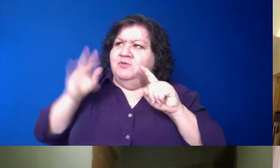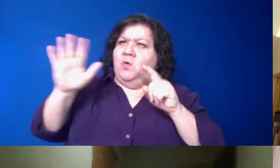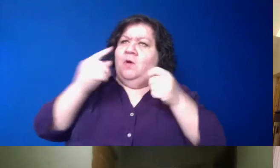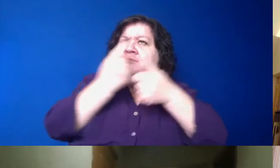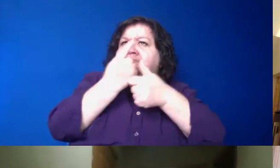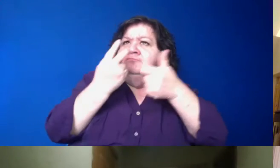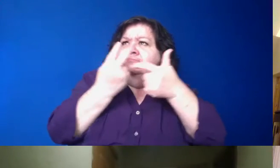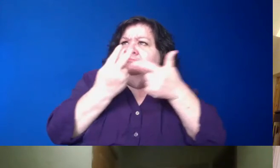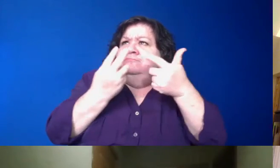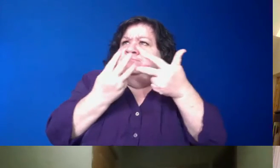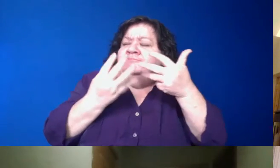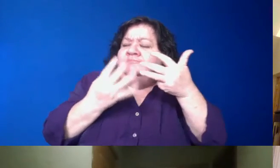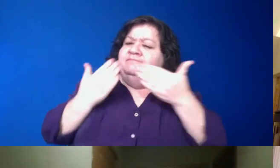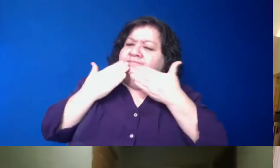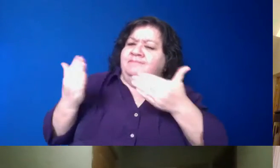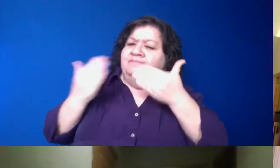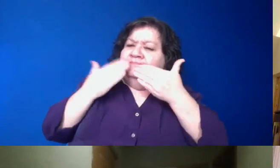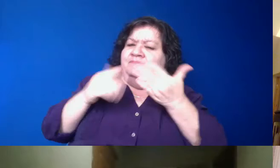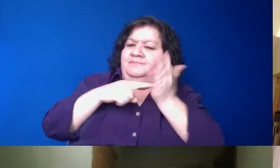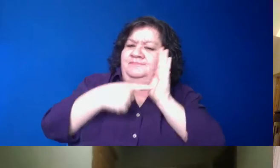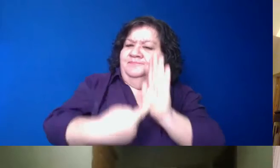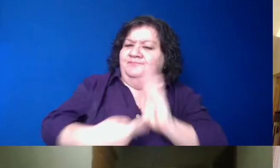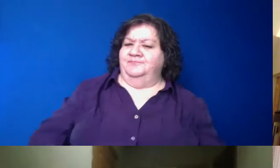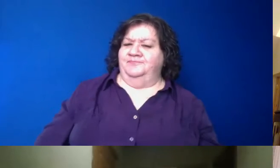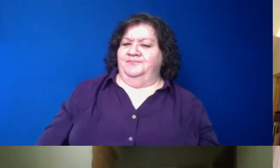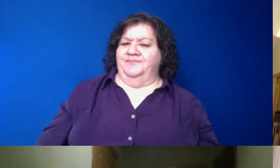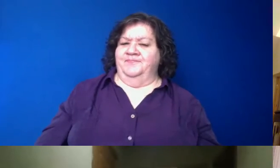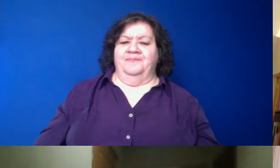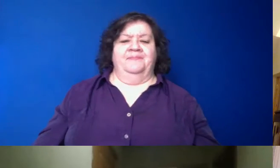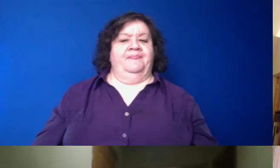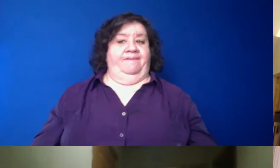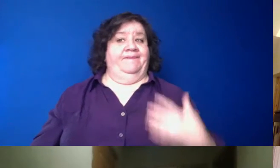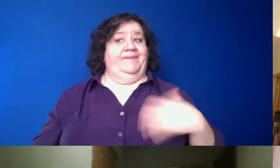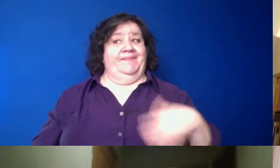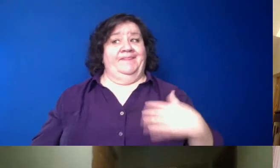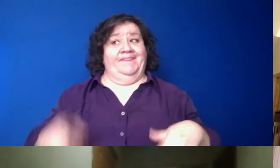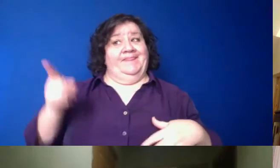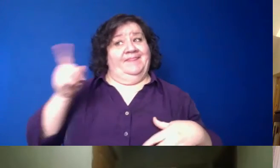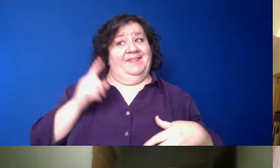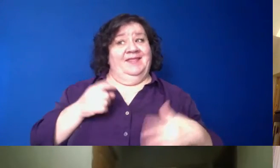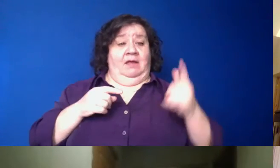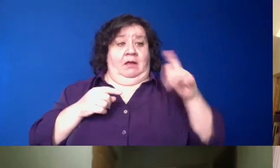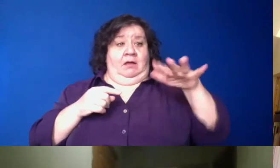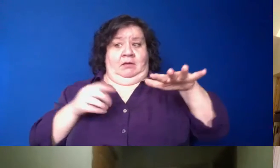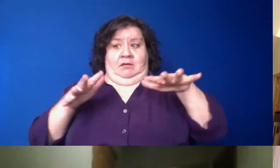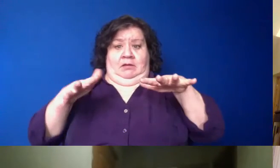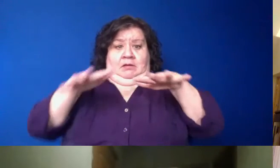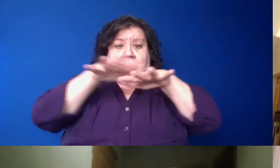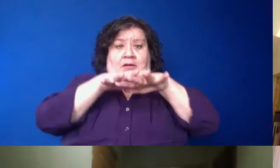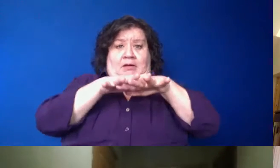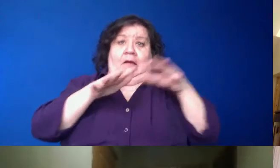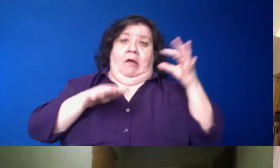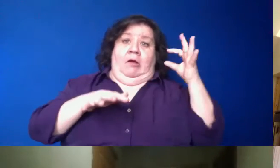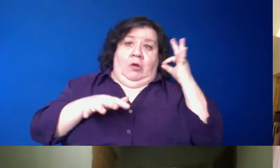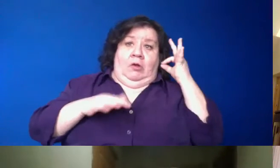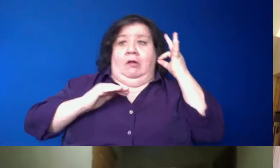Intersectionality is a particular theme that I have a great interest in from my background dealing with